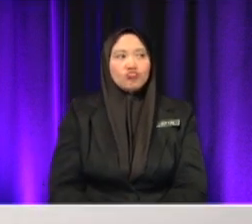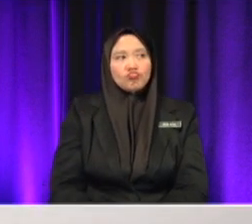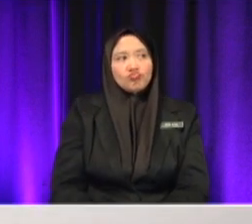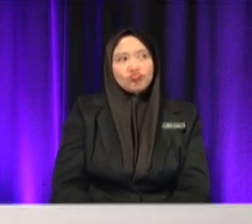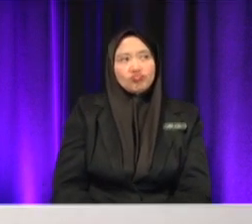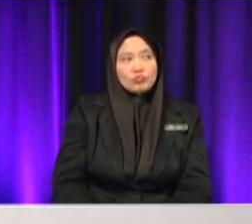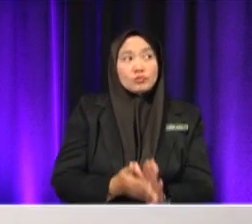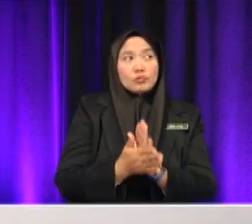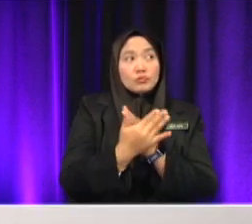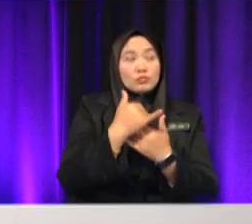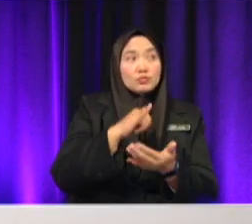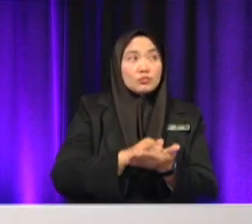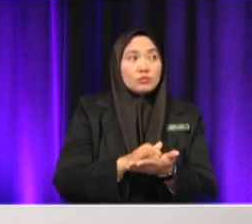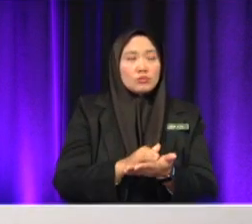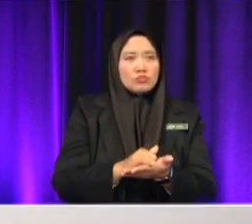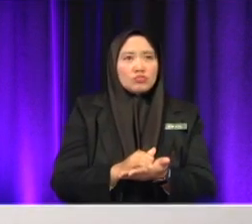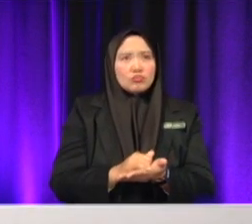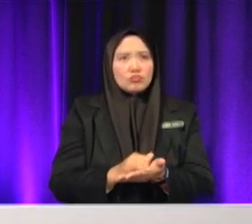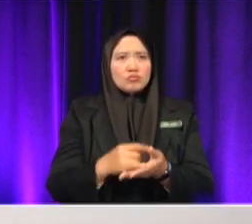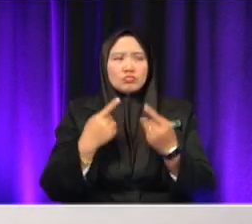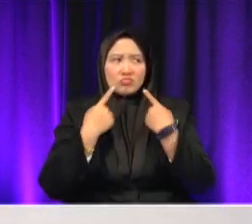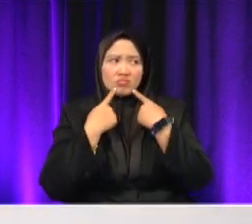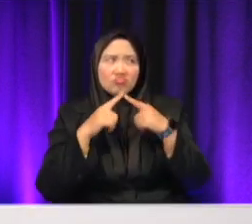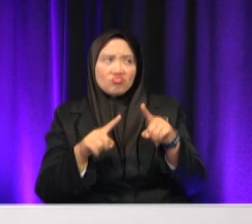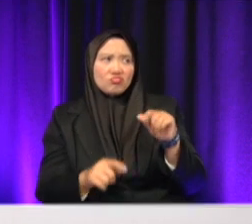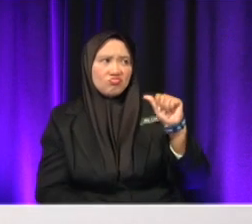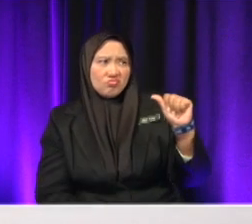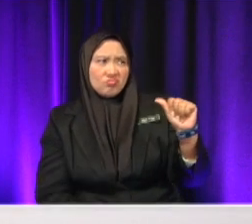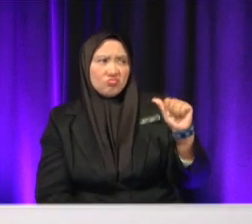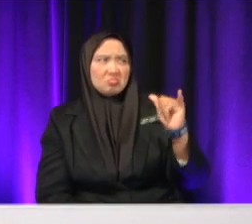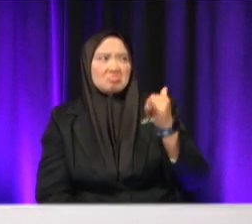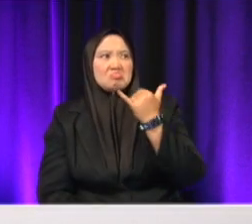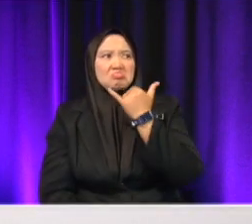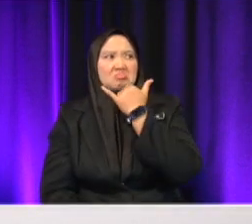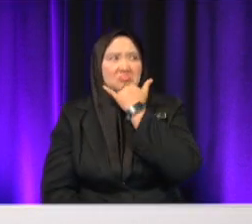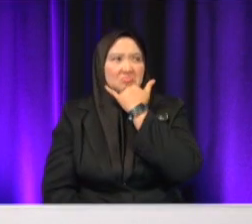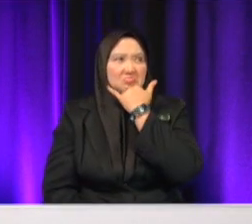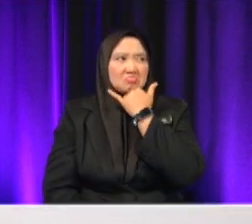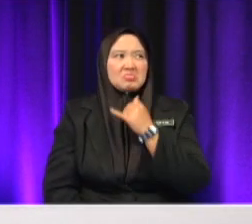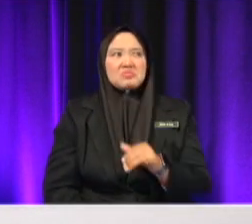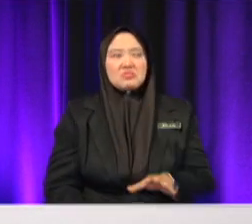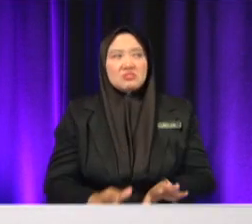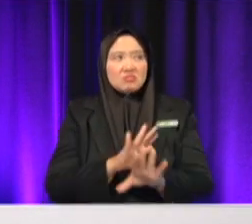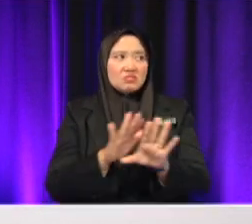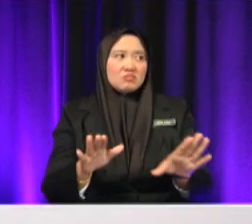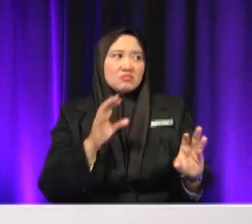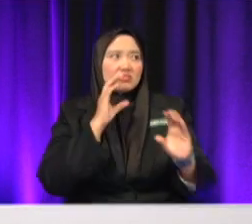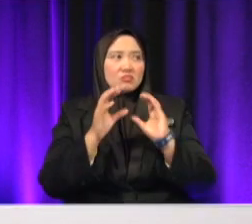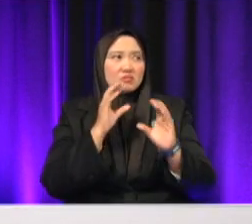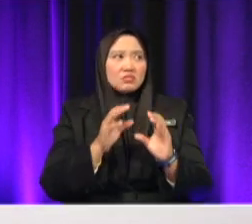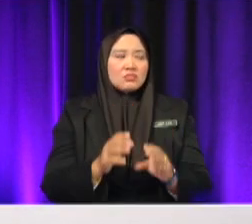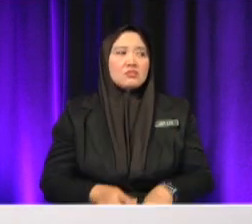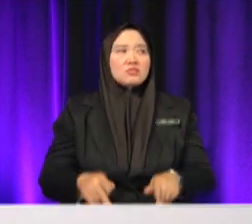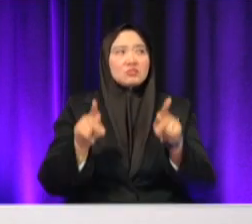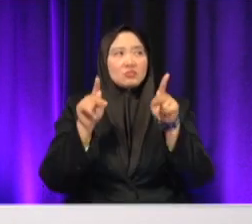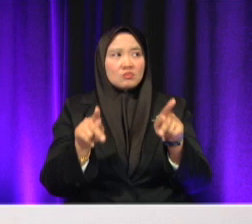I think the answer A is false because there's no statement that asks for donation to specific charities. So